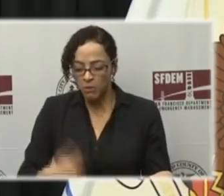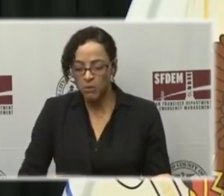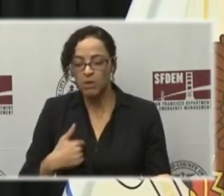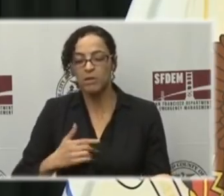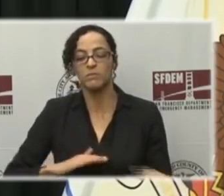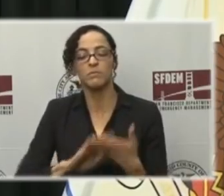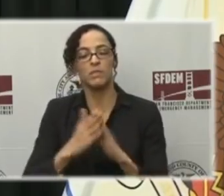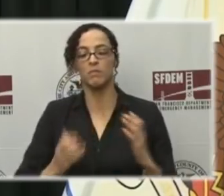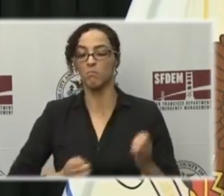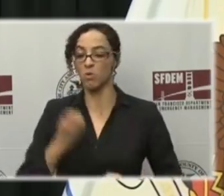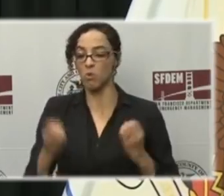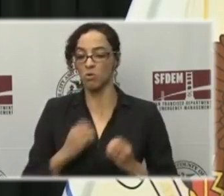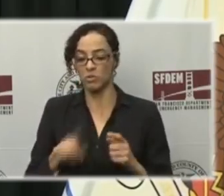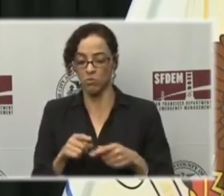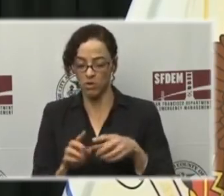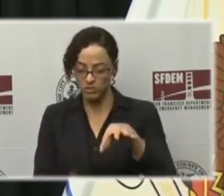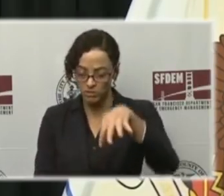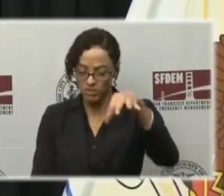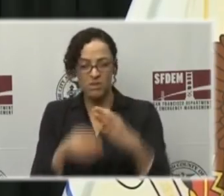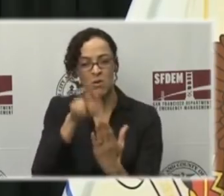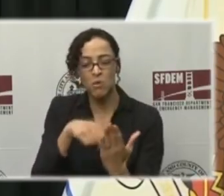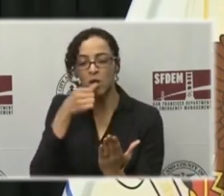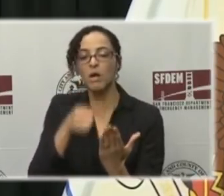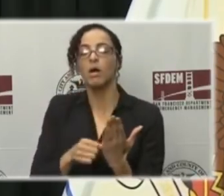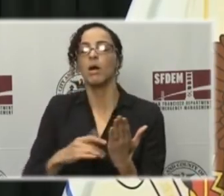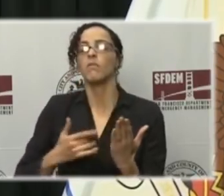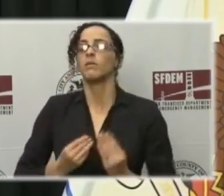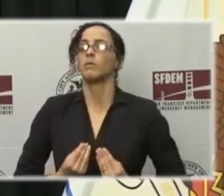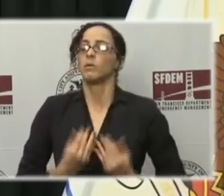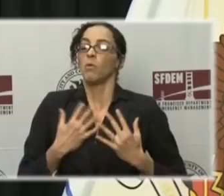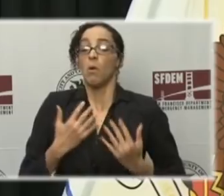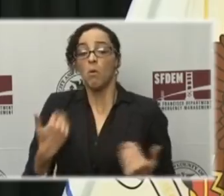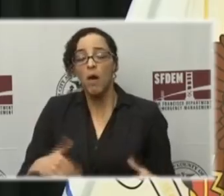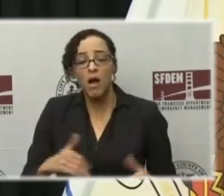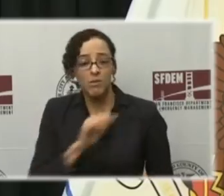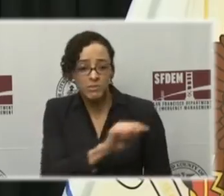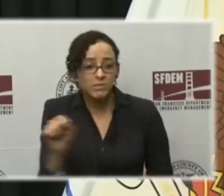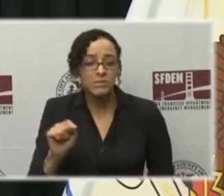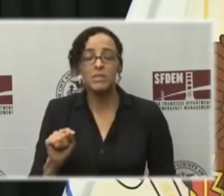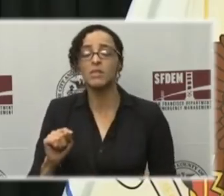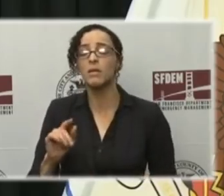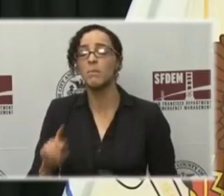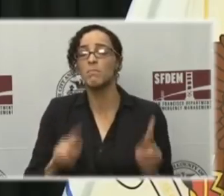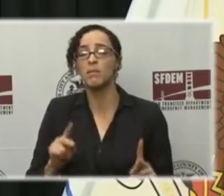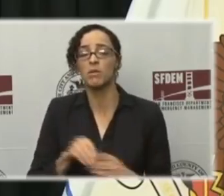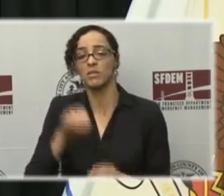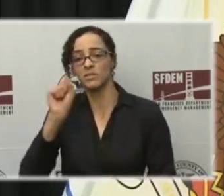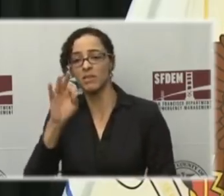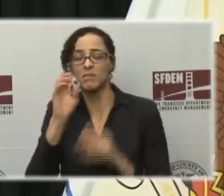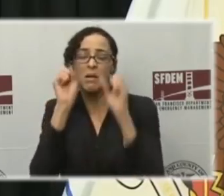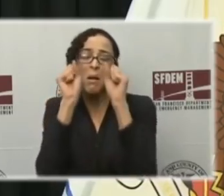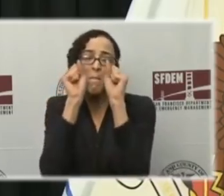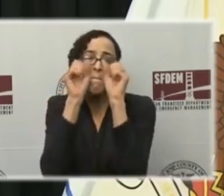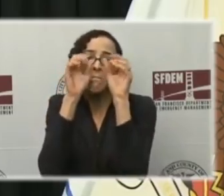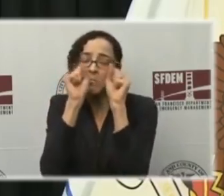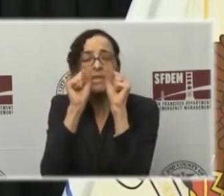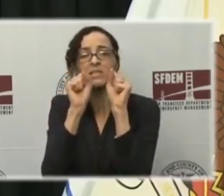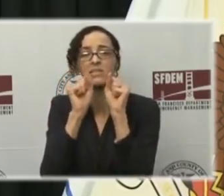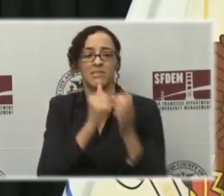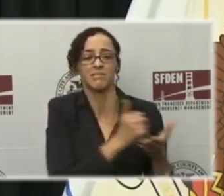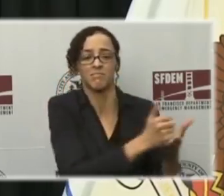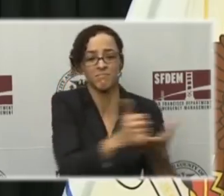are in this city and how I've heard of so many stories about people reaching out to their neighbors,